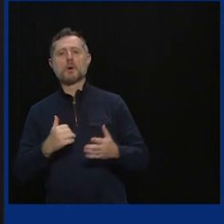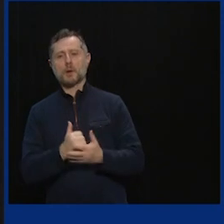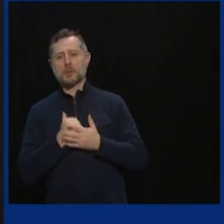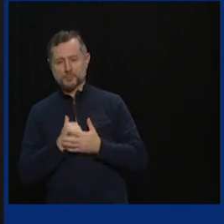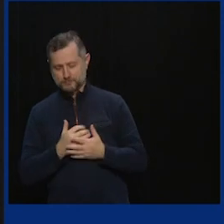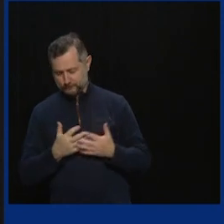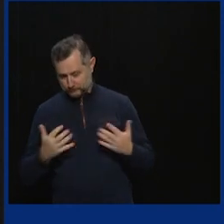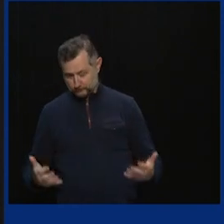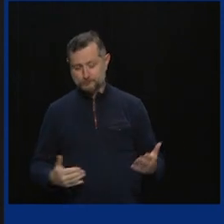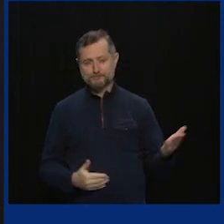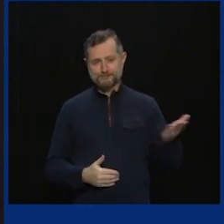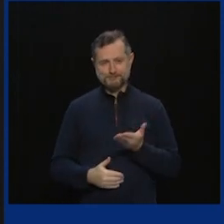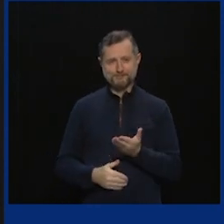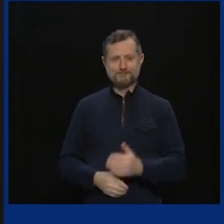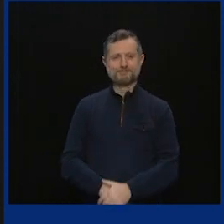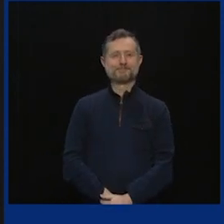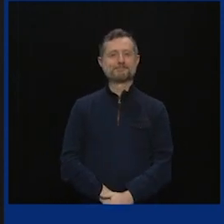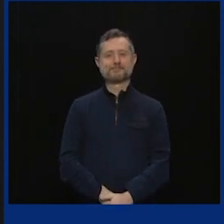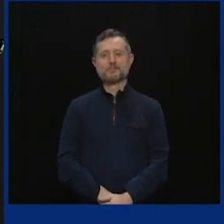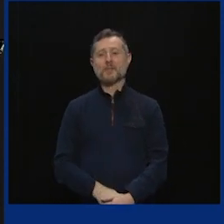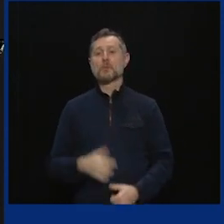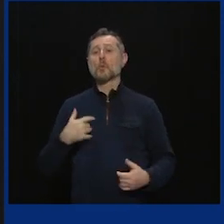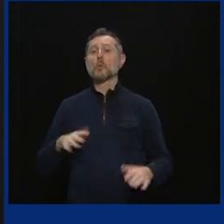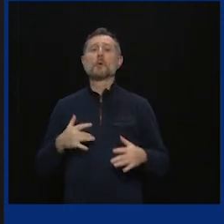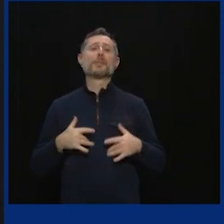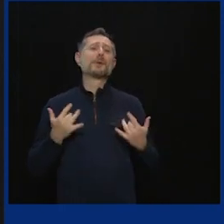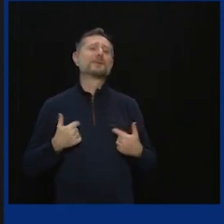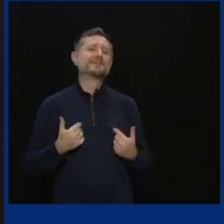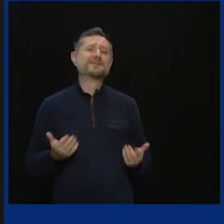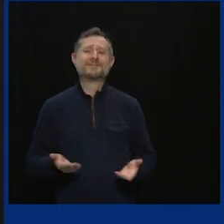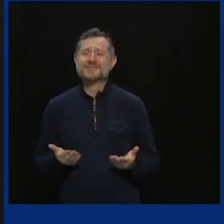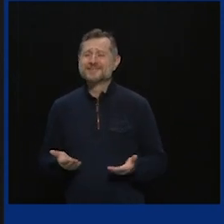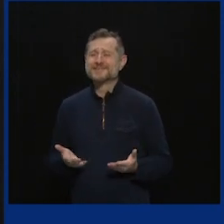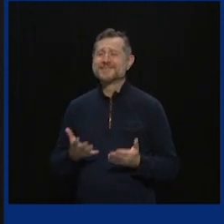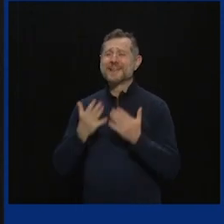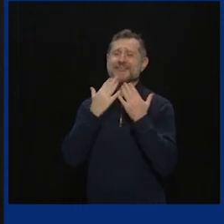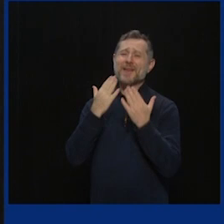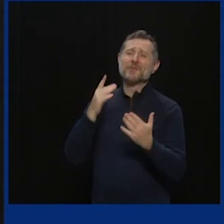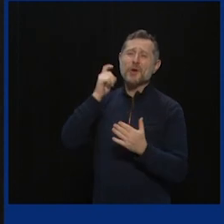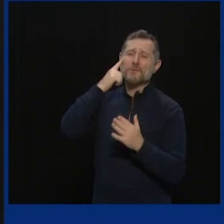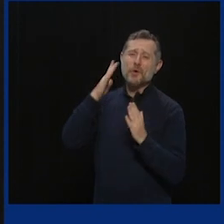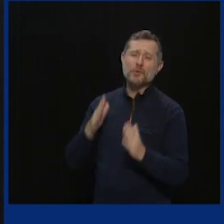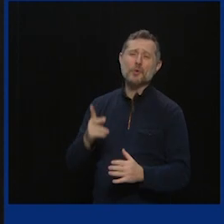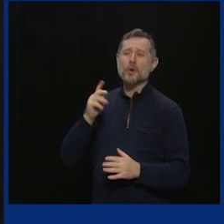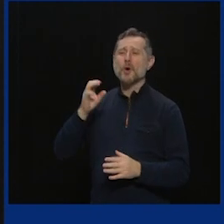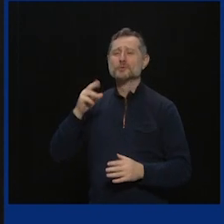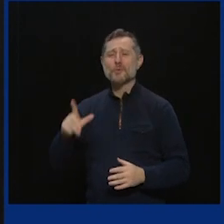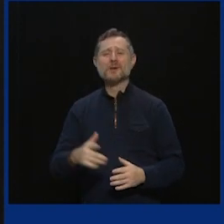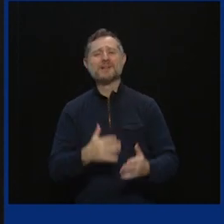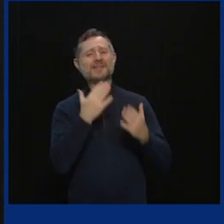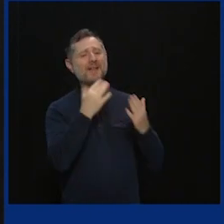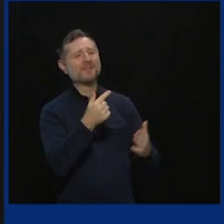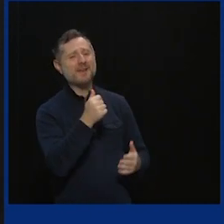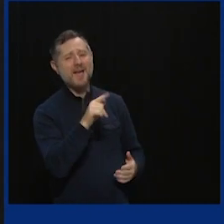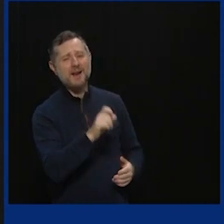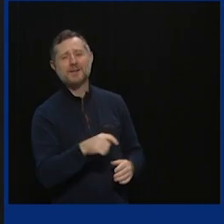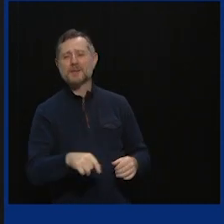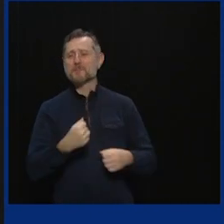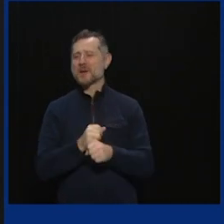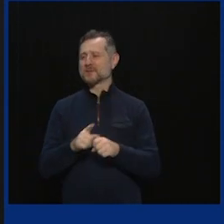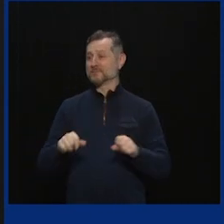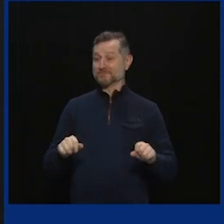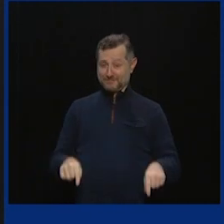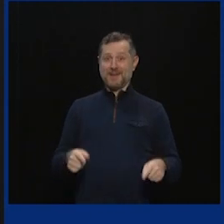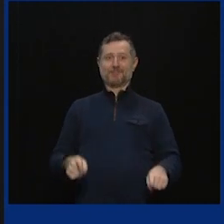I am so thrilled to be here today. Thank you, Governor Hochul, and thank you, Gail, for making this possible. Chinatown is